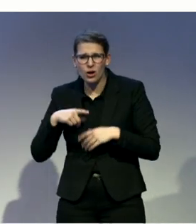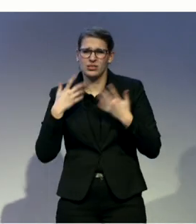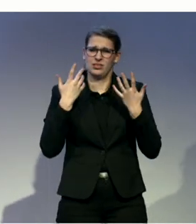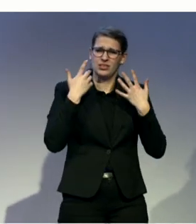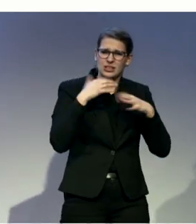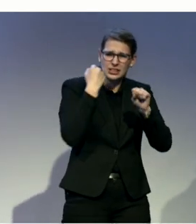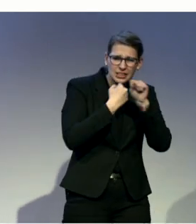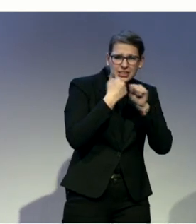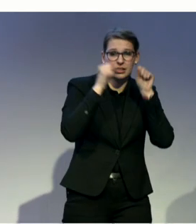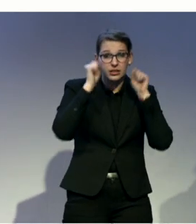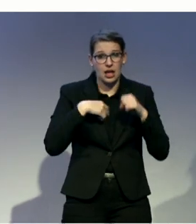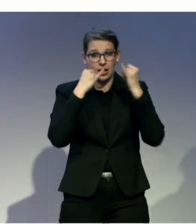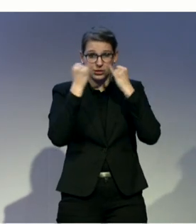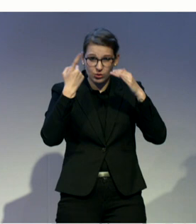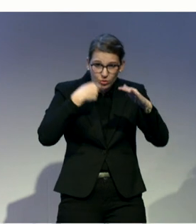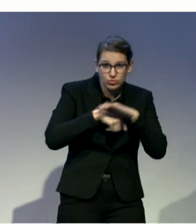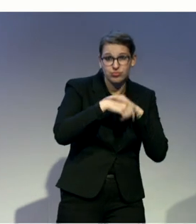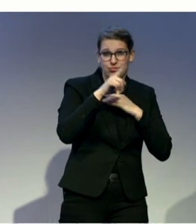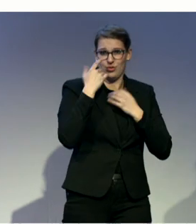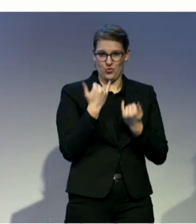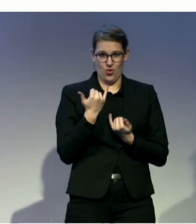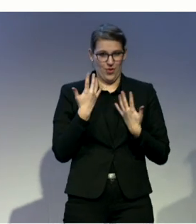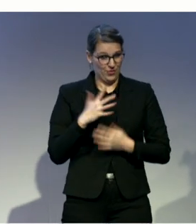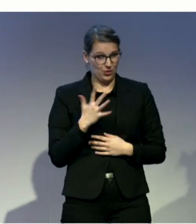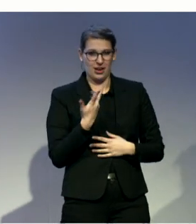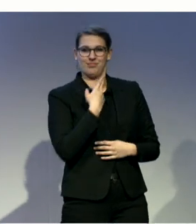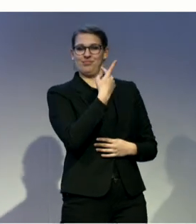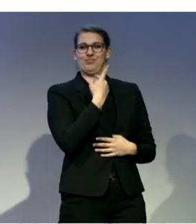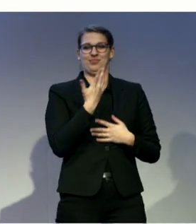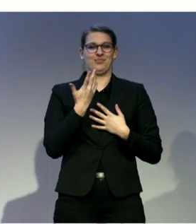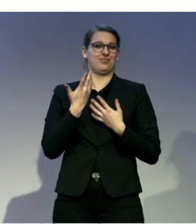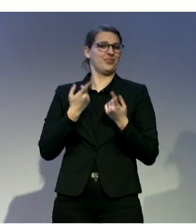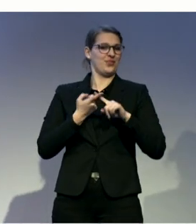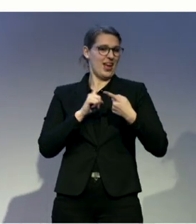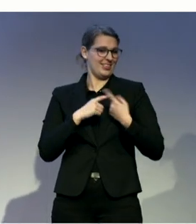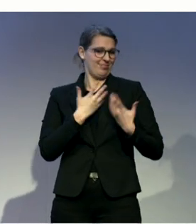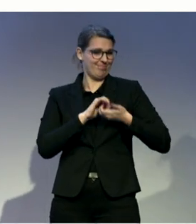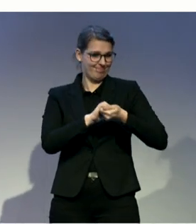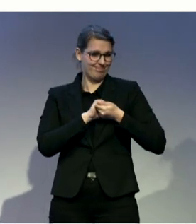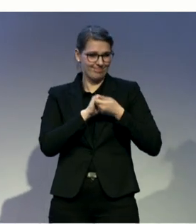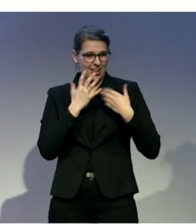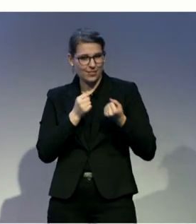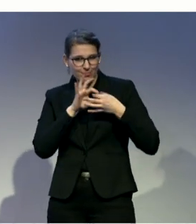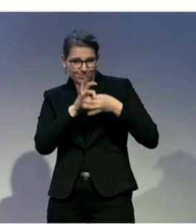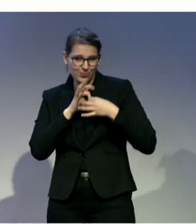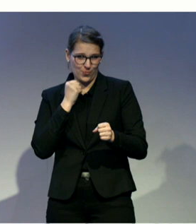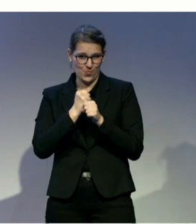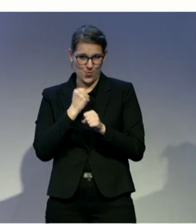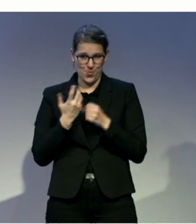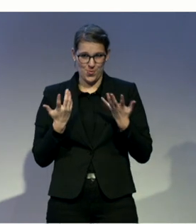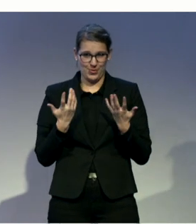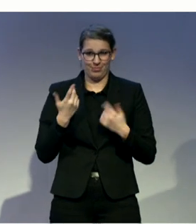friends with that institutions. And our guys are very happy because they live independently, they